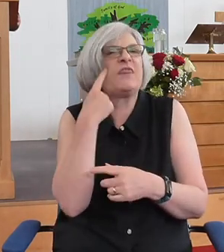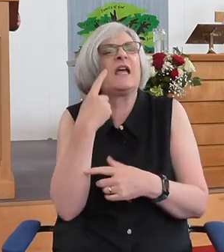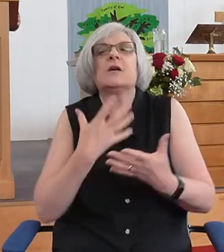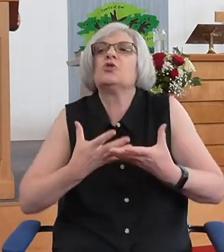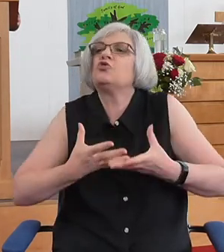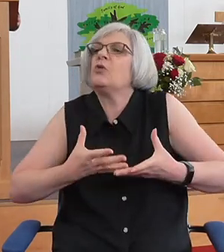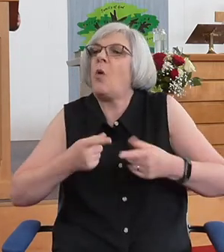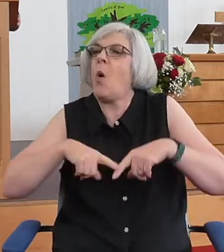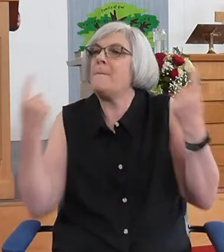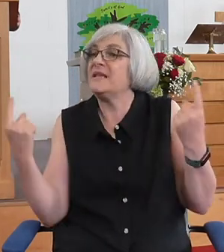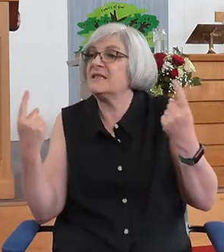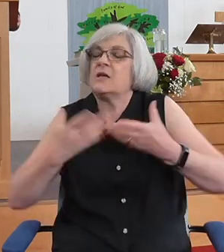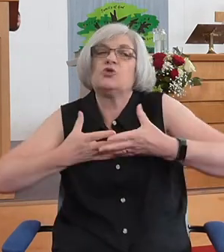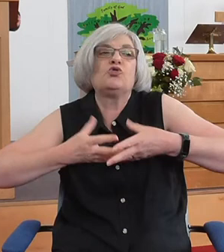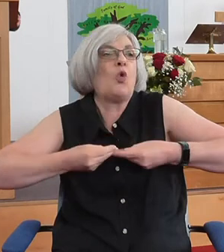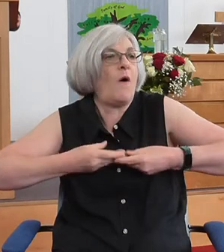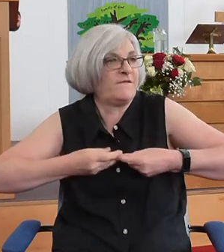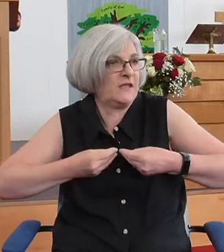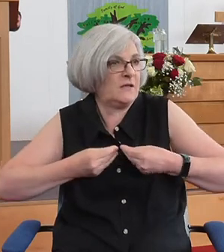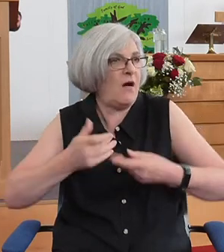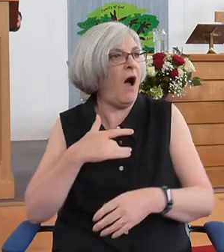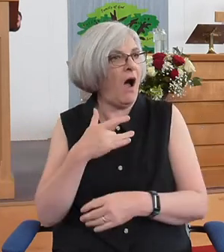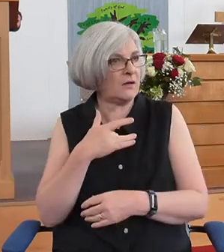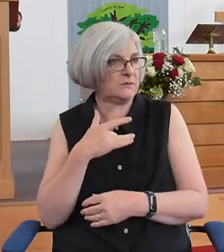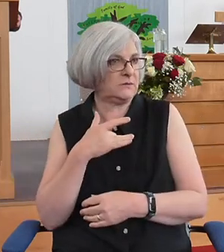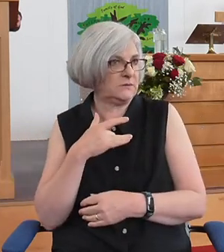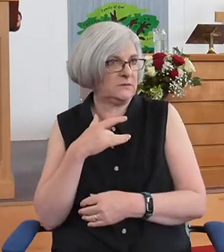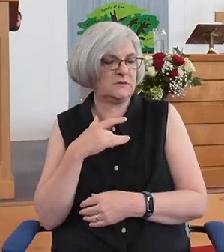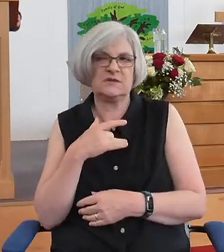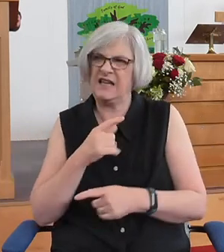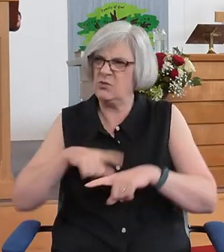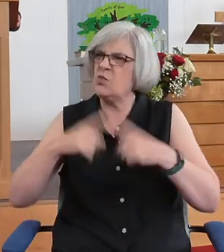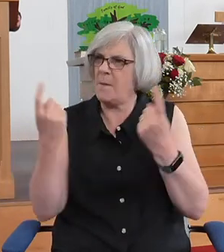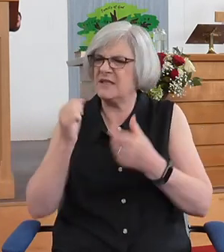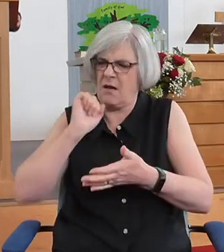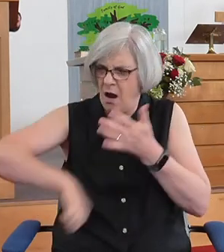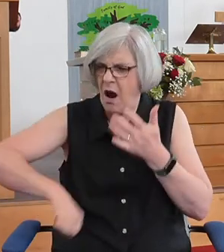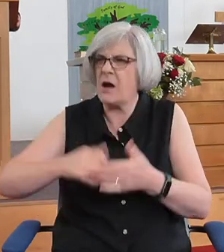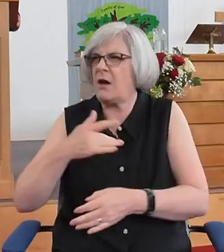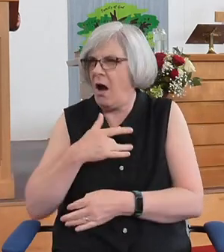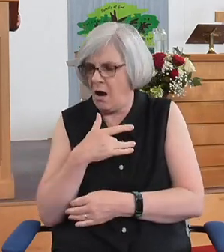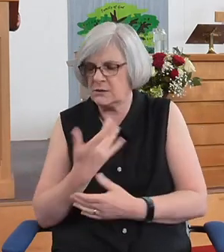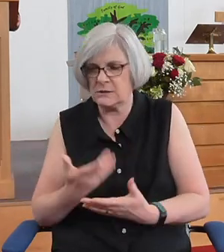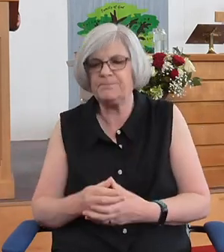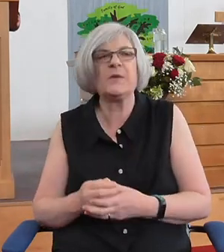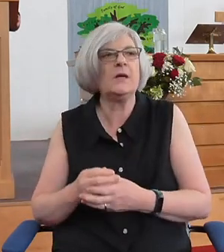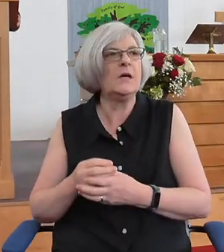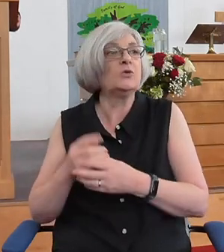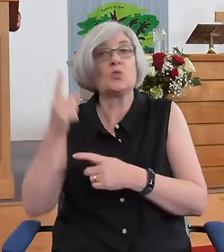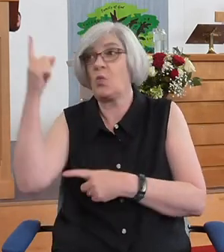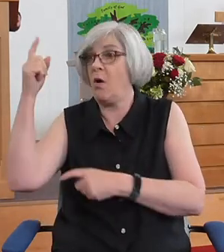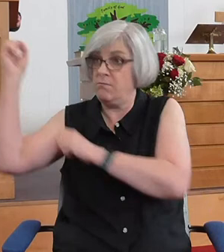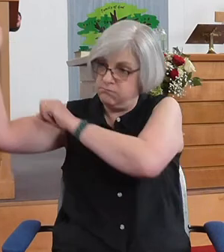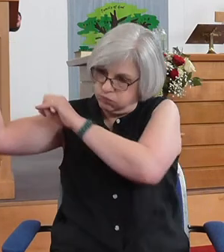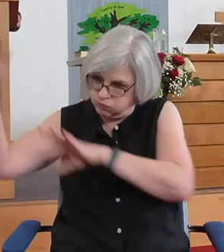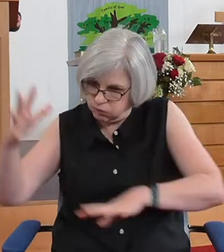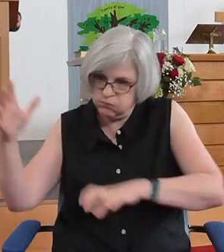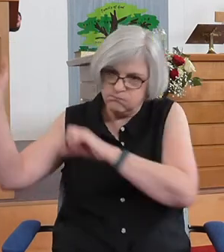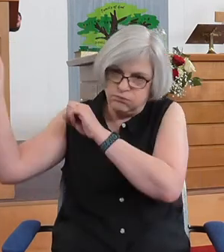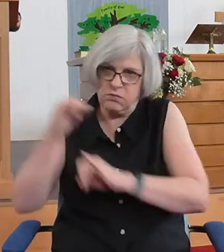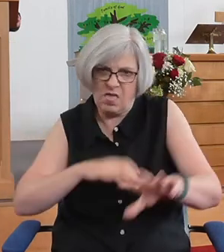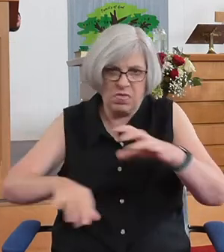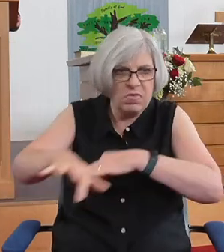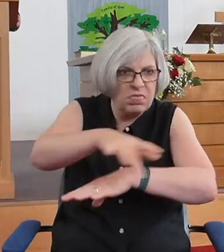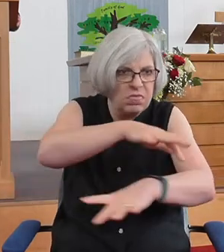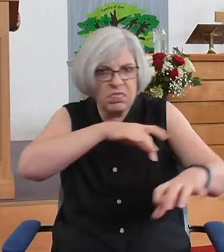it as the opposite of softening his heart. So God sent plagues on Pharaoh